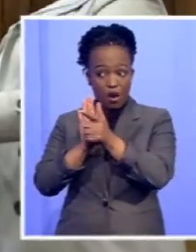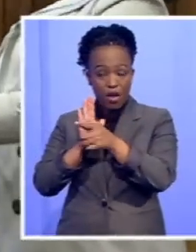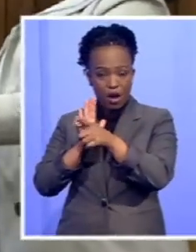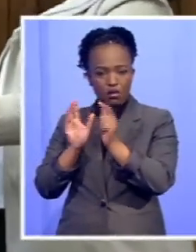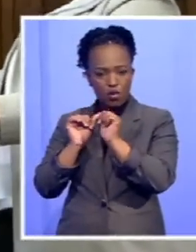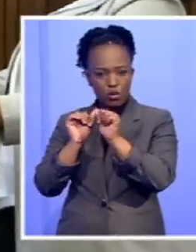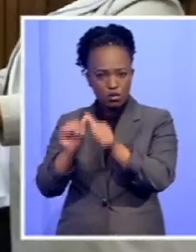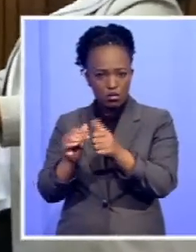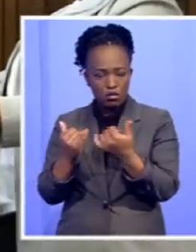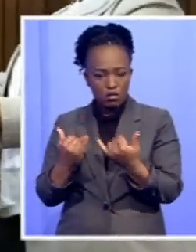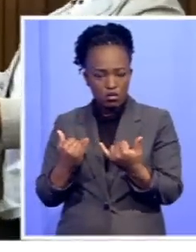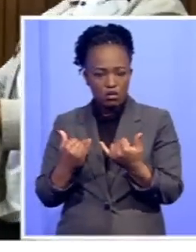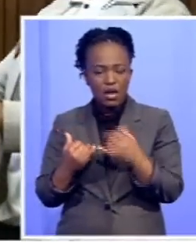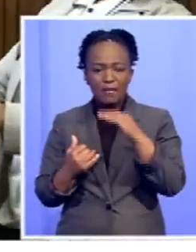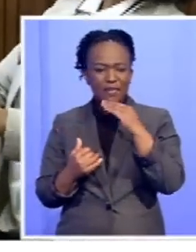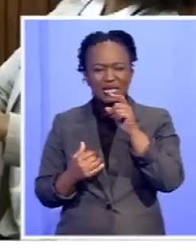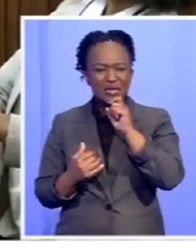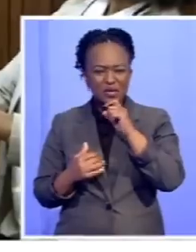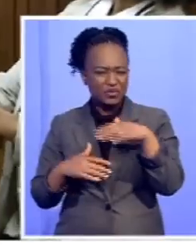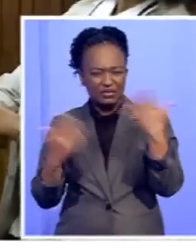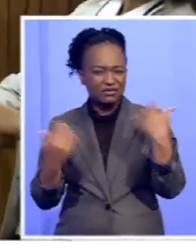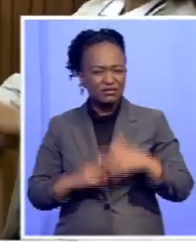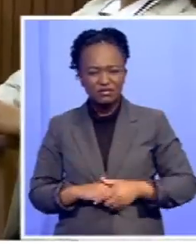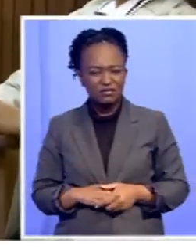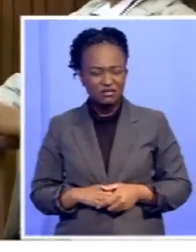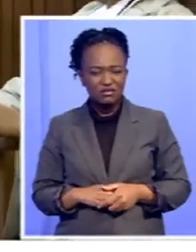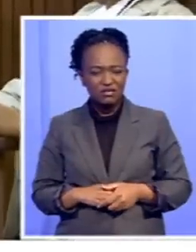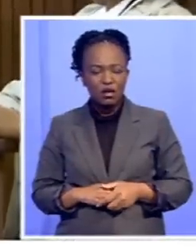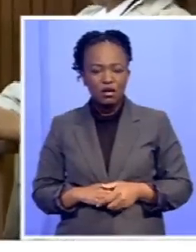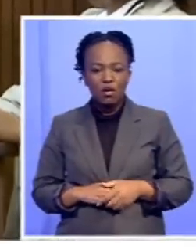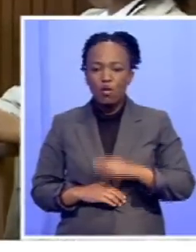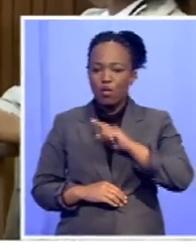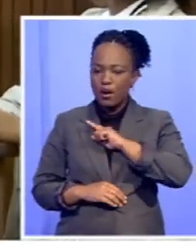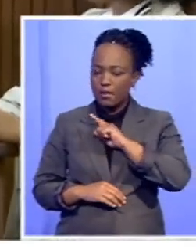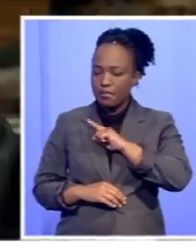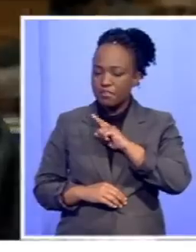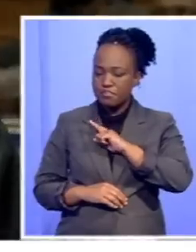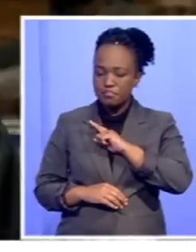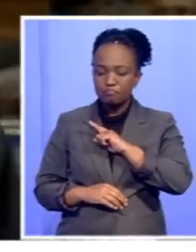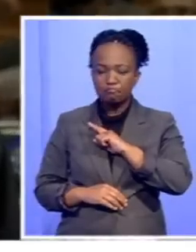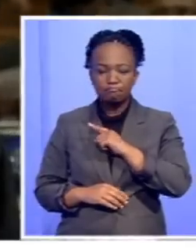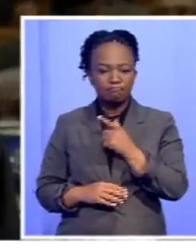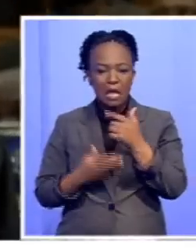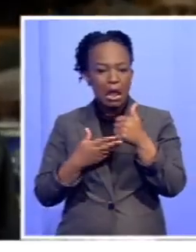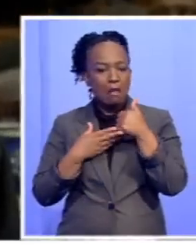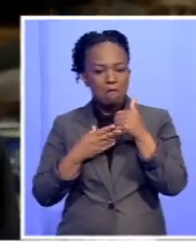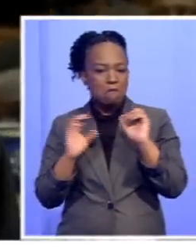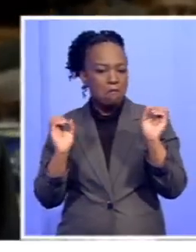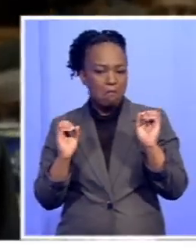it will be a futile exercise. Why? It's because it has been discovered